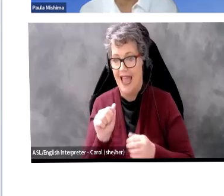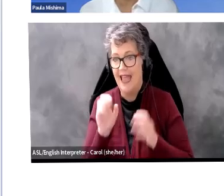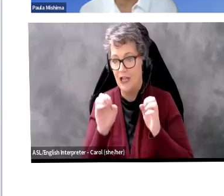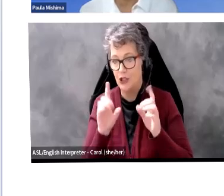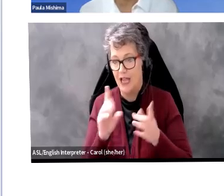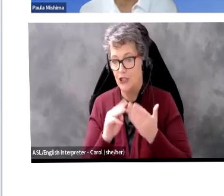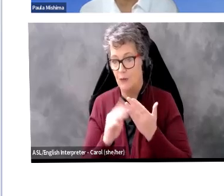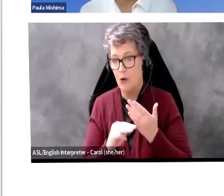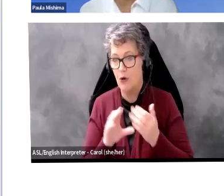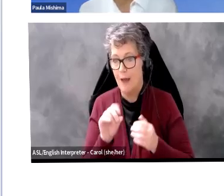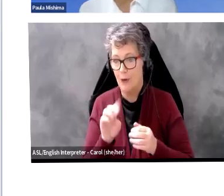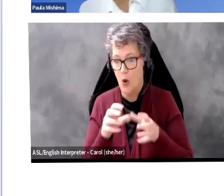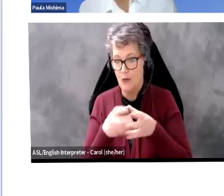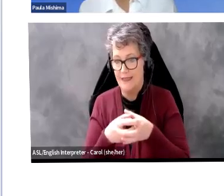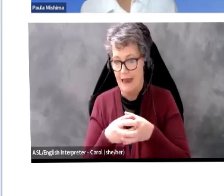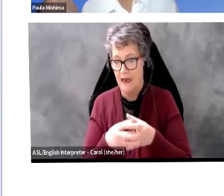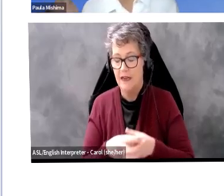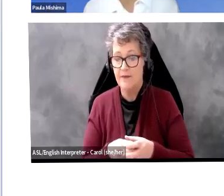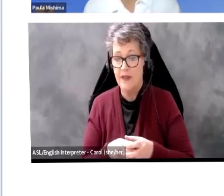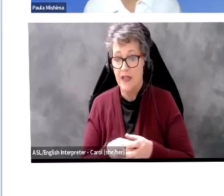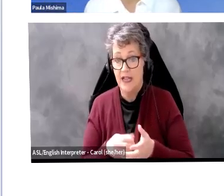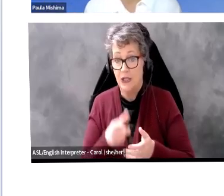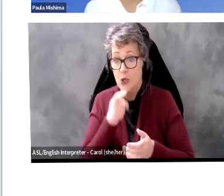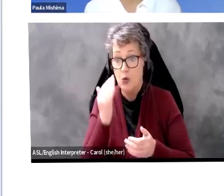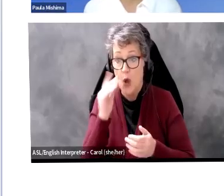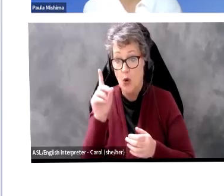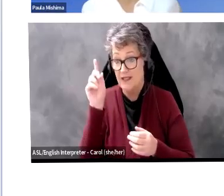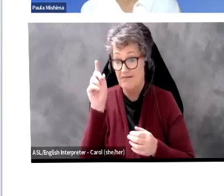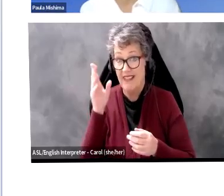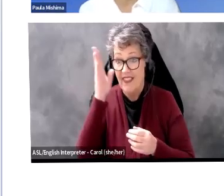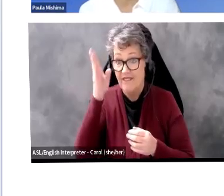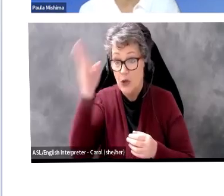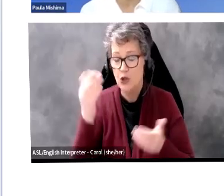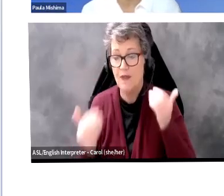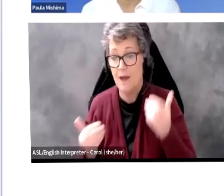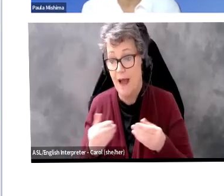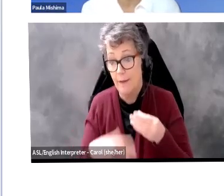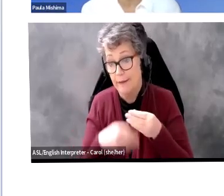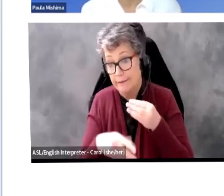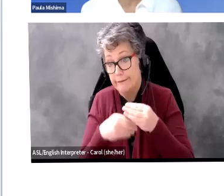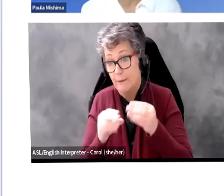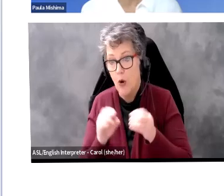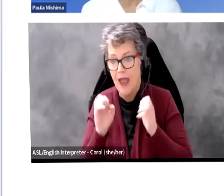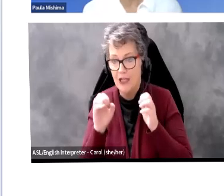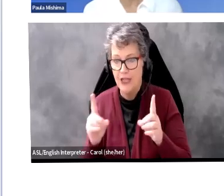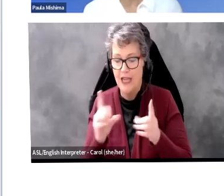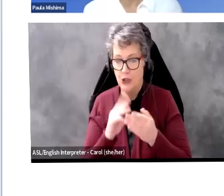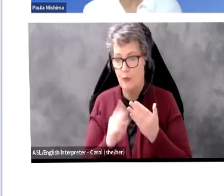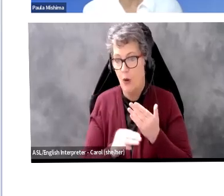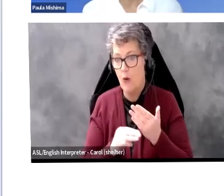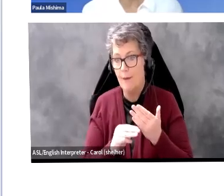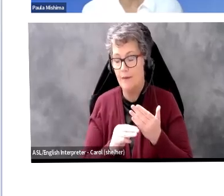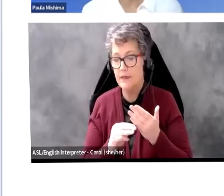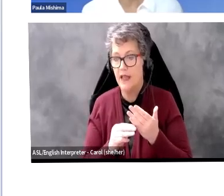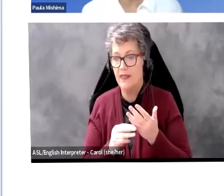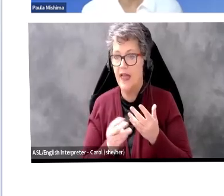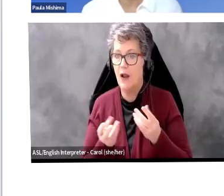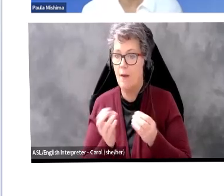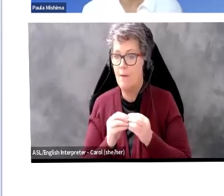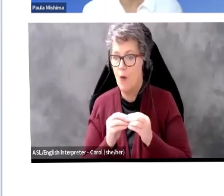Education Program code set, because who knows, in the future, there might be other education programs that are